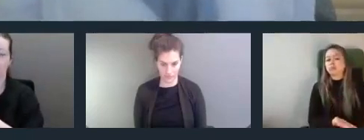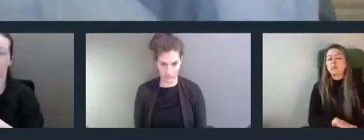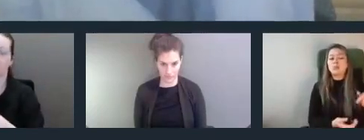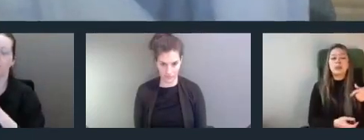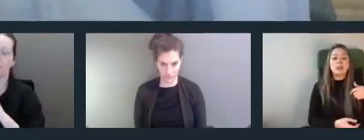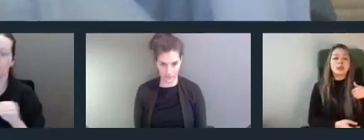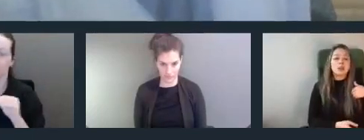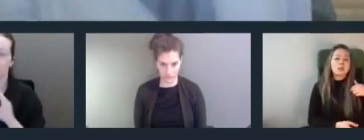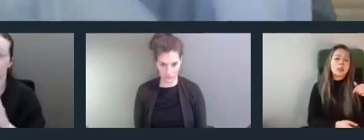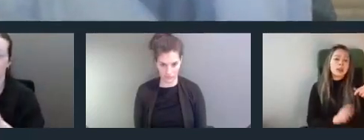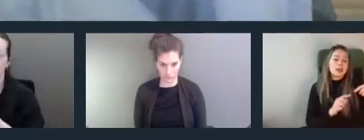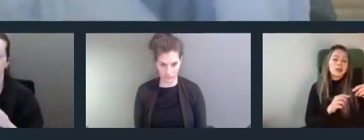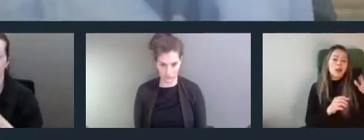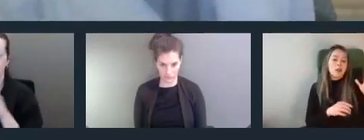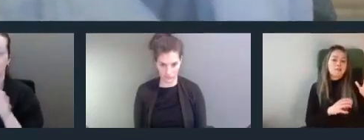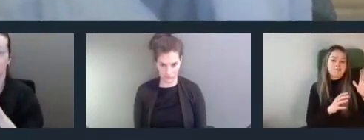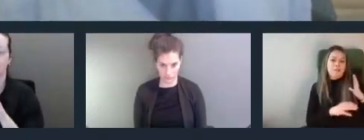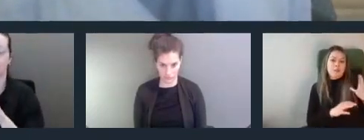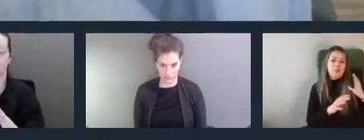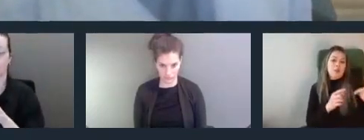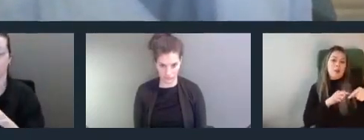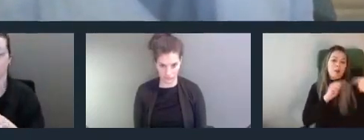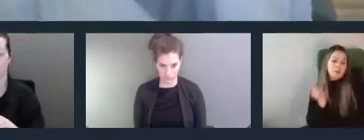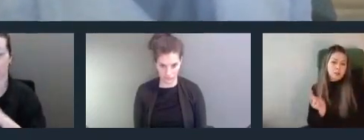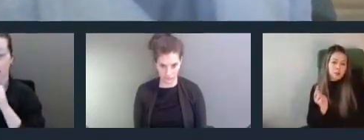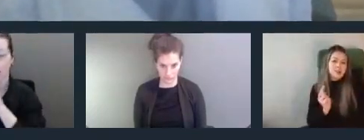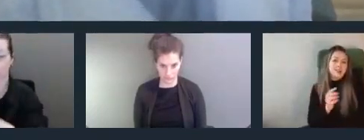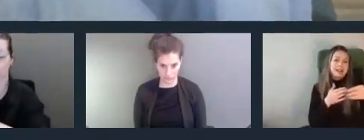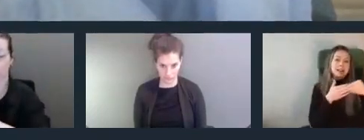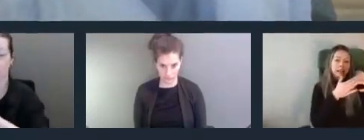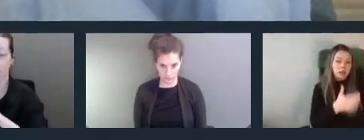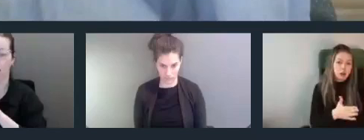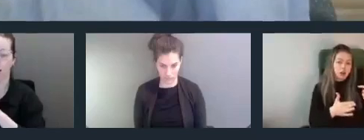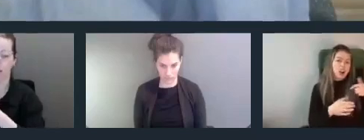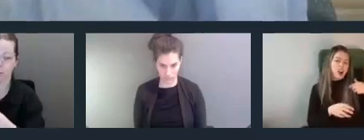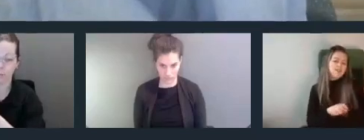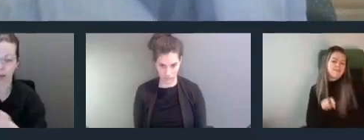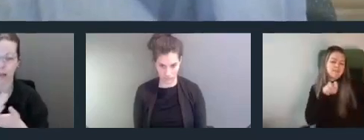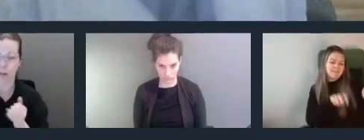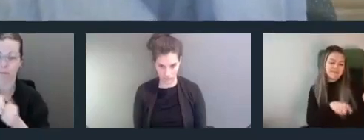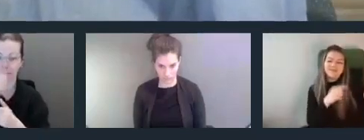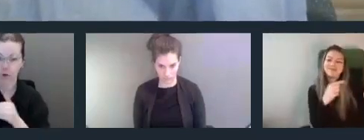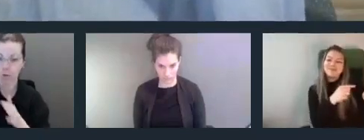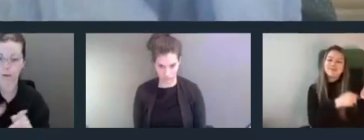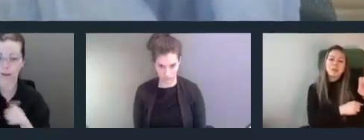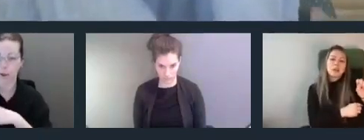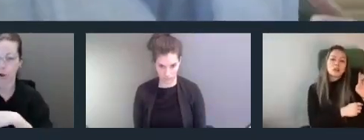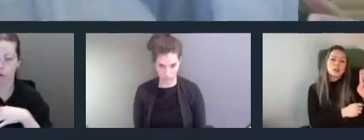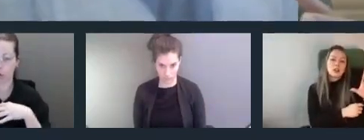of the official opposition, Sol Mamakwa, who shares with me